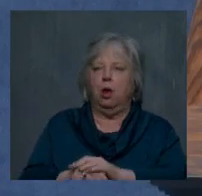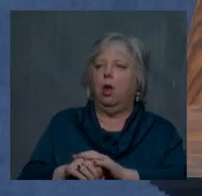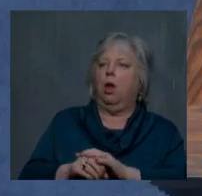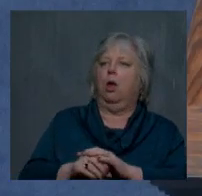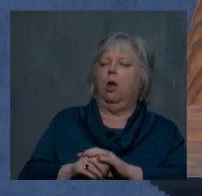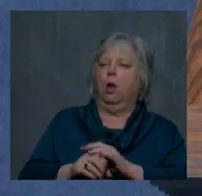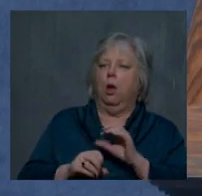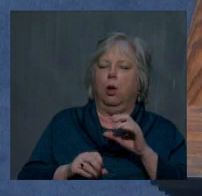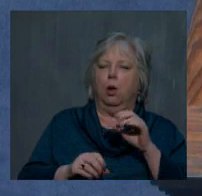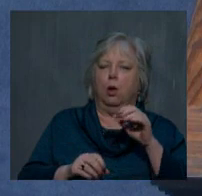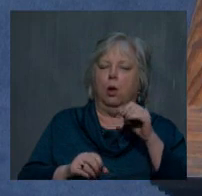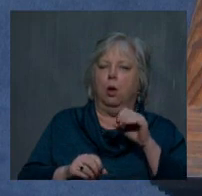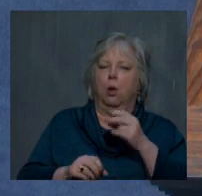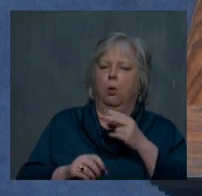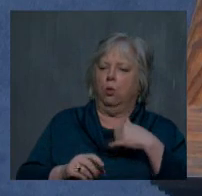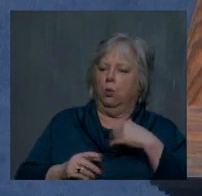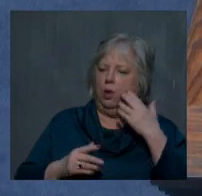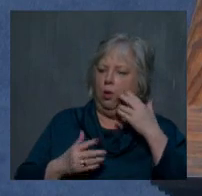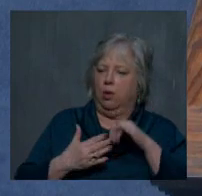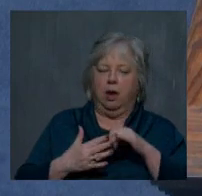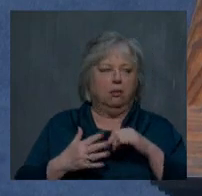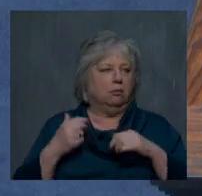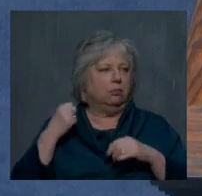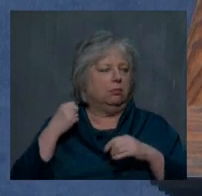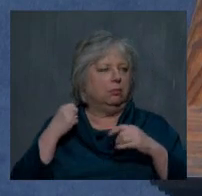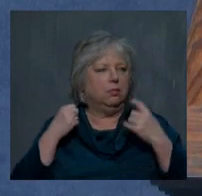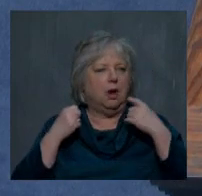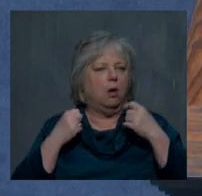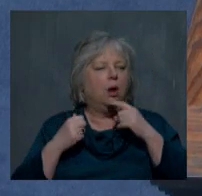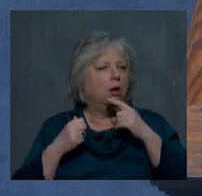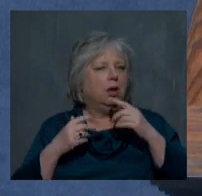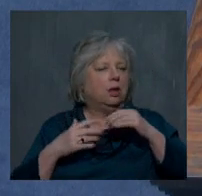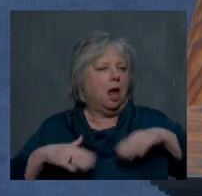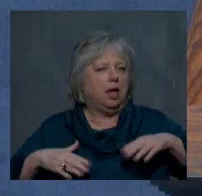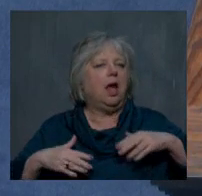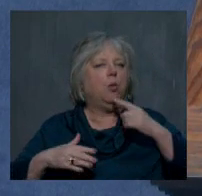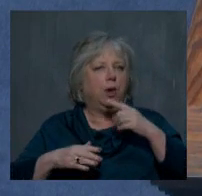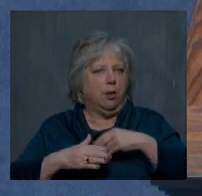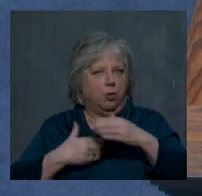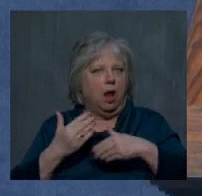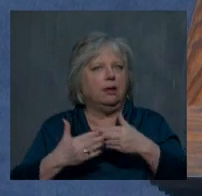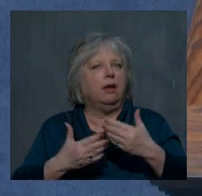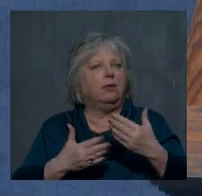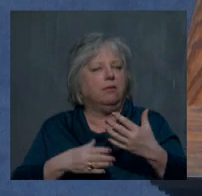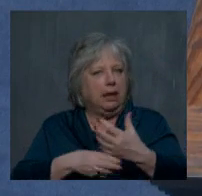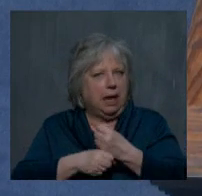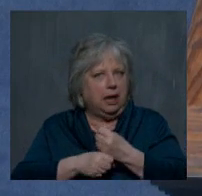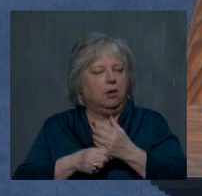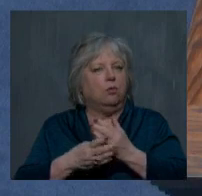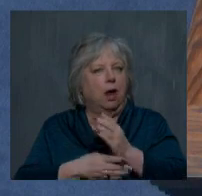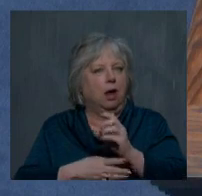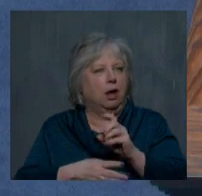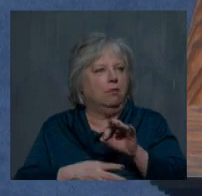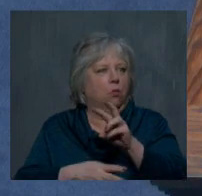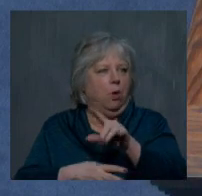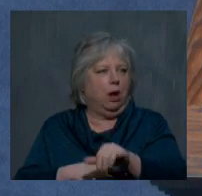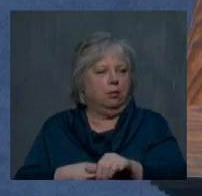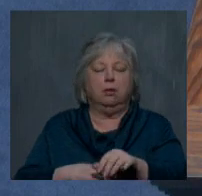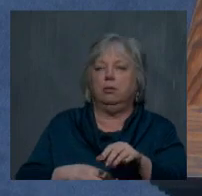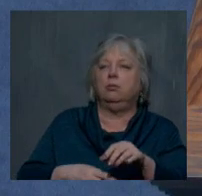that? Not yet. We're in the process of acquiring it right now, as a matter of fact. Yeah. So you're going to have to acquire